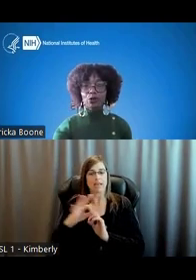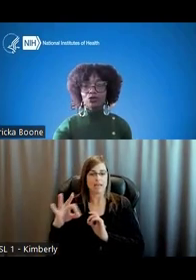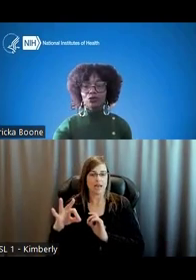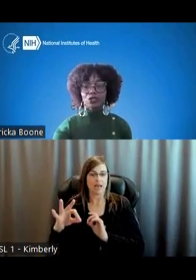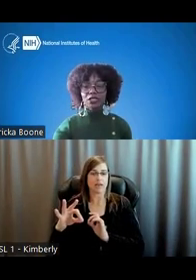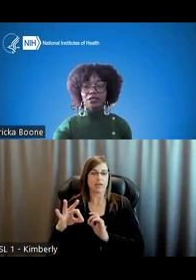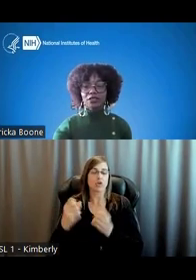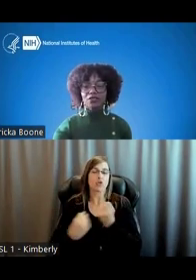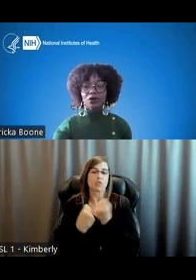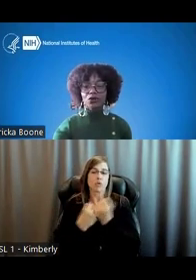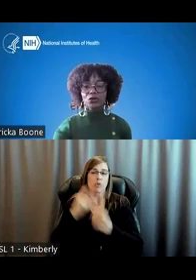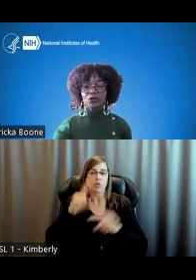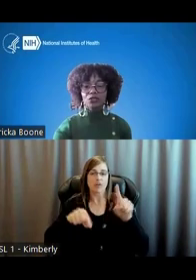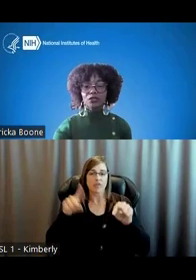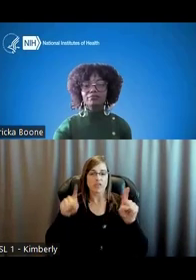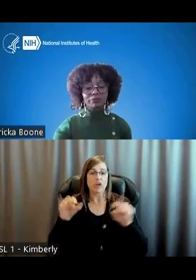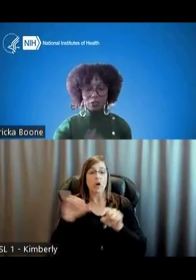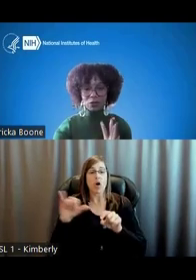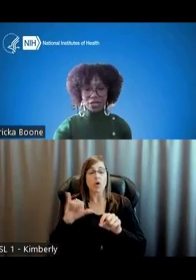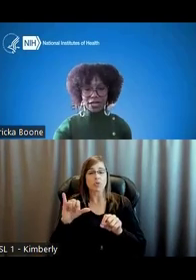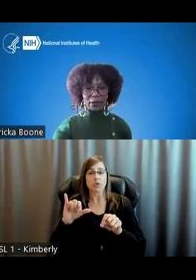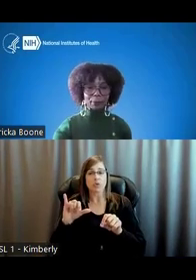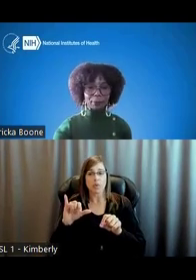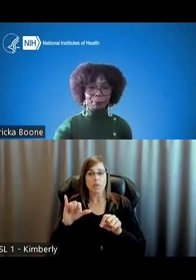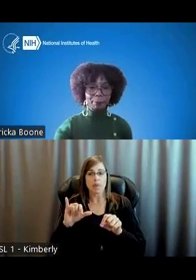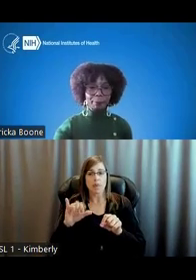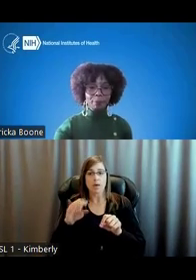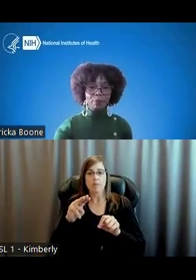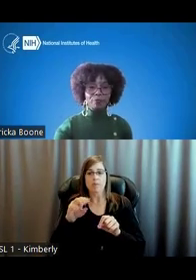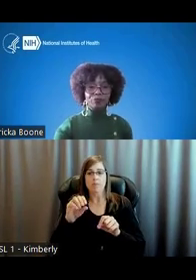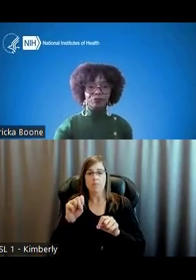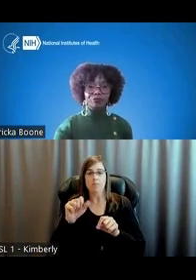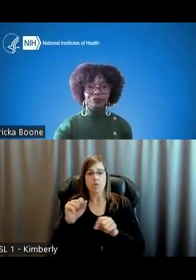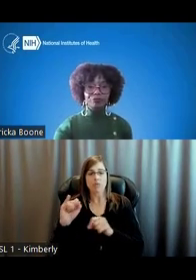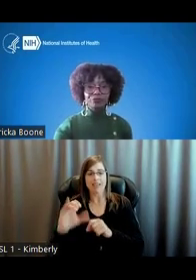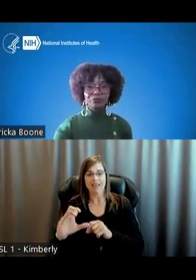to promote diversity. There's also the mosaic.